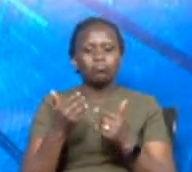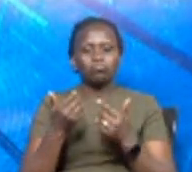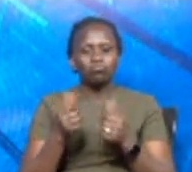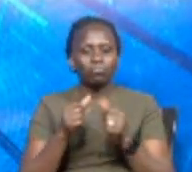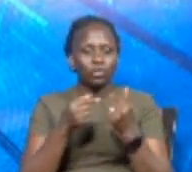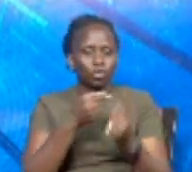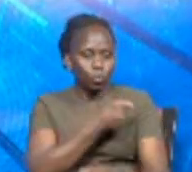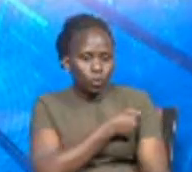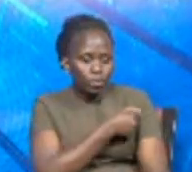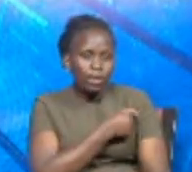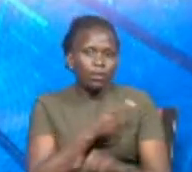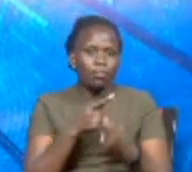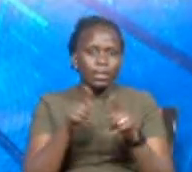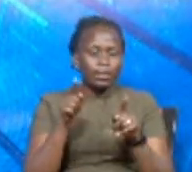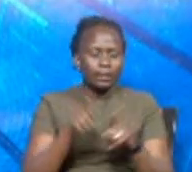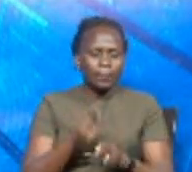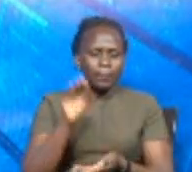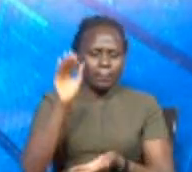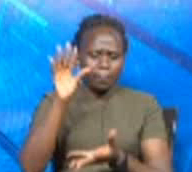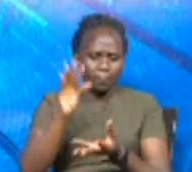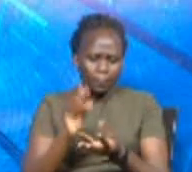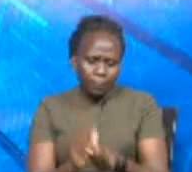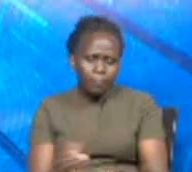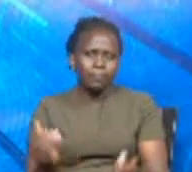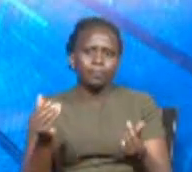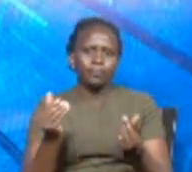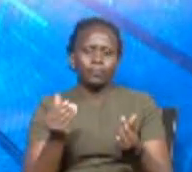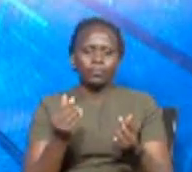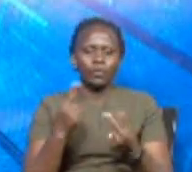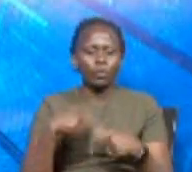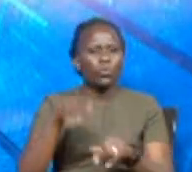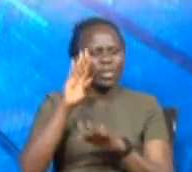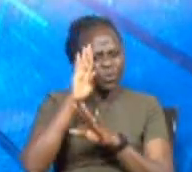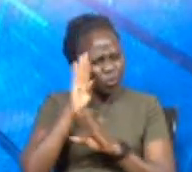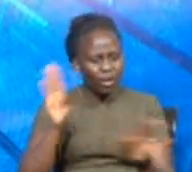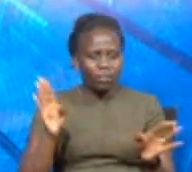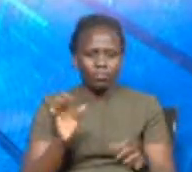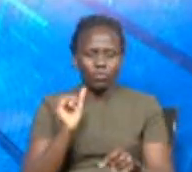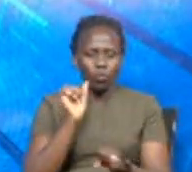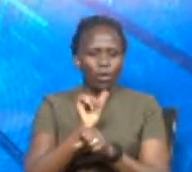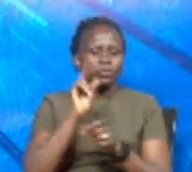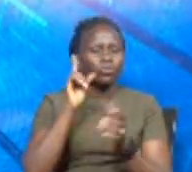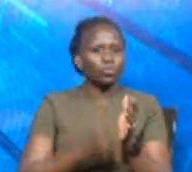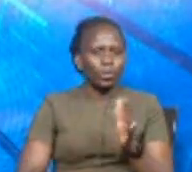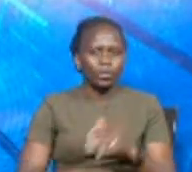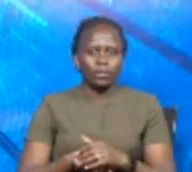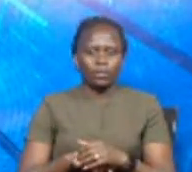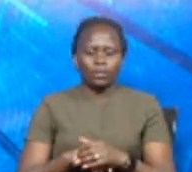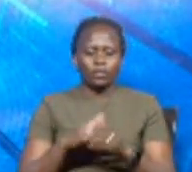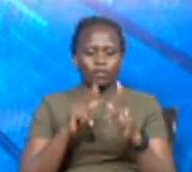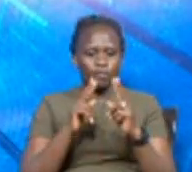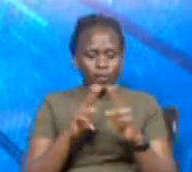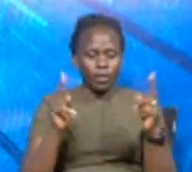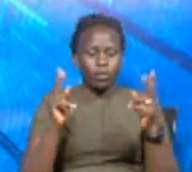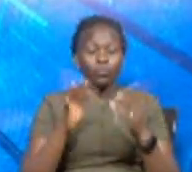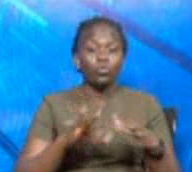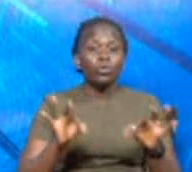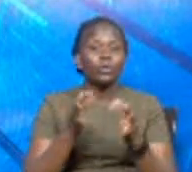but also suppressing. We know what really works. What is very important